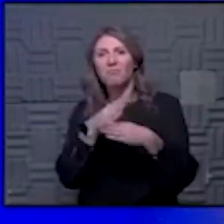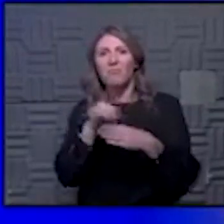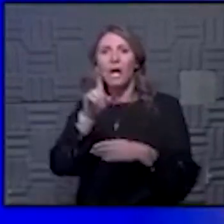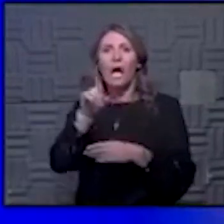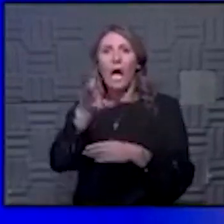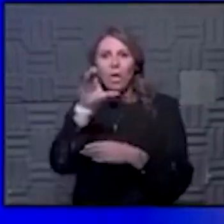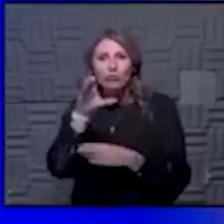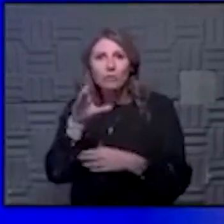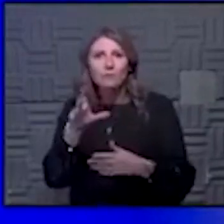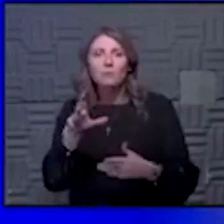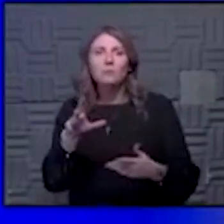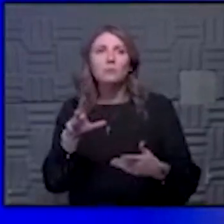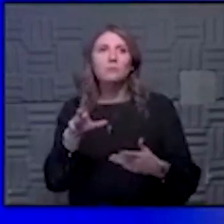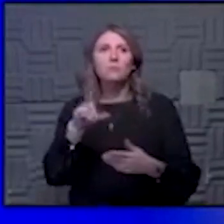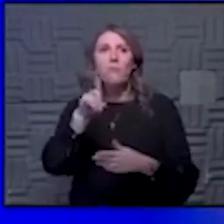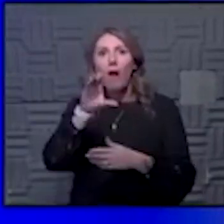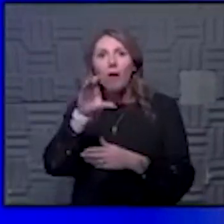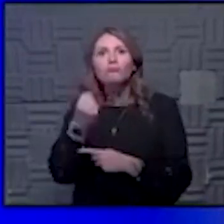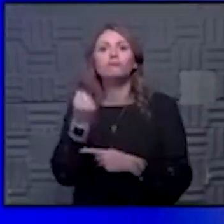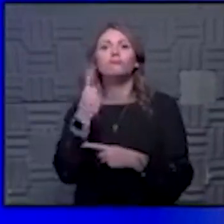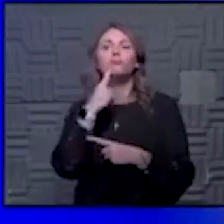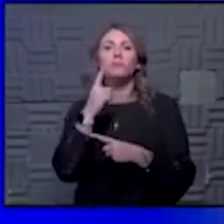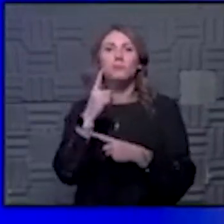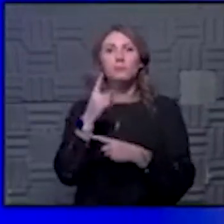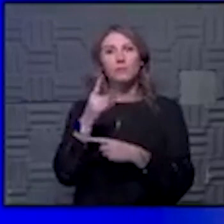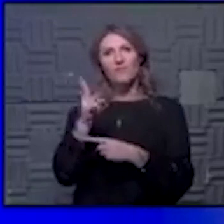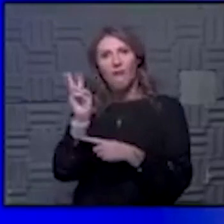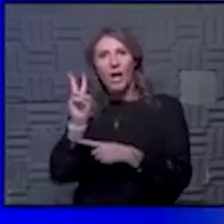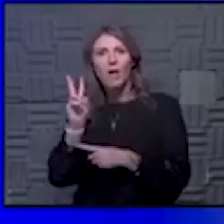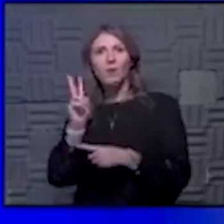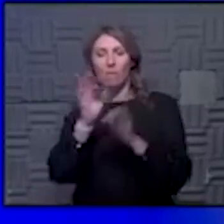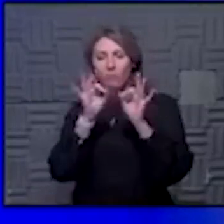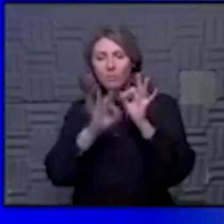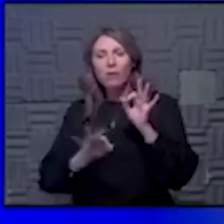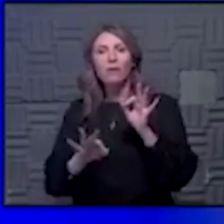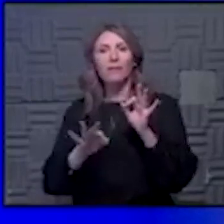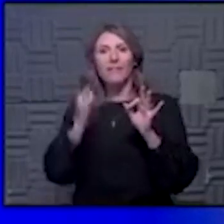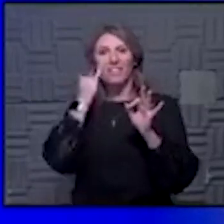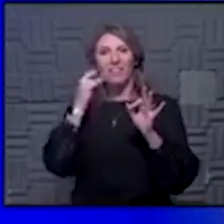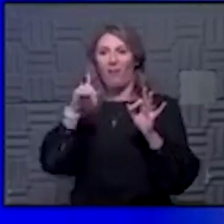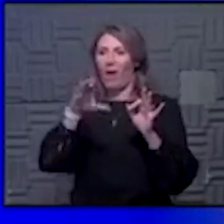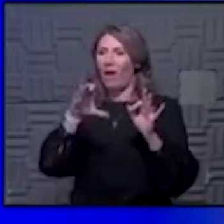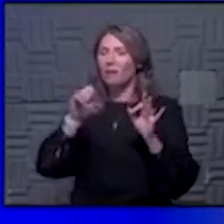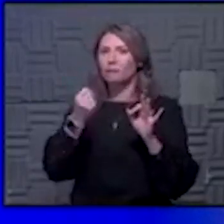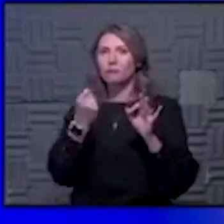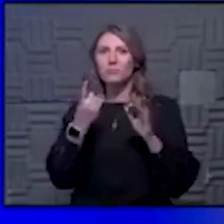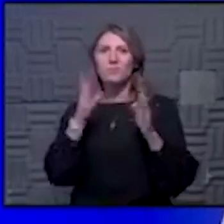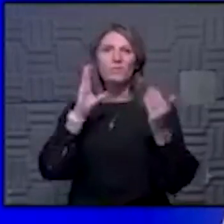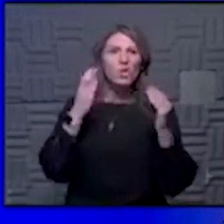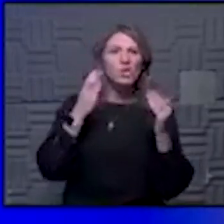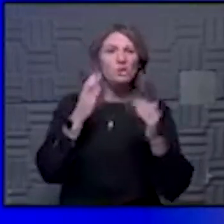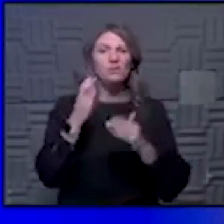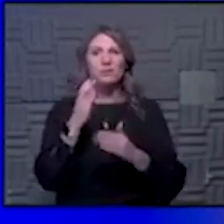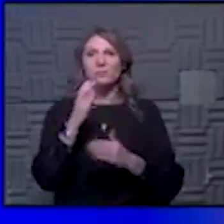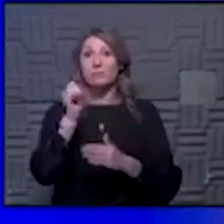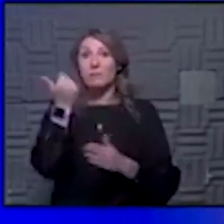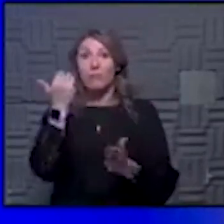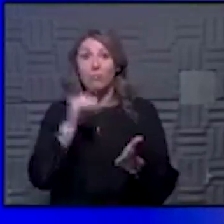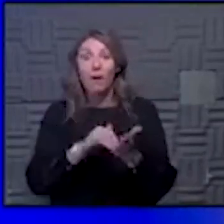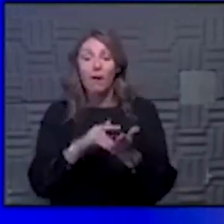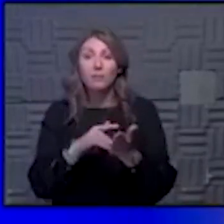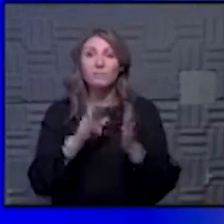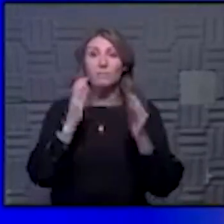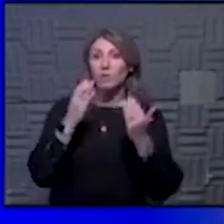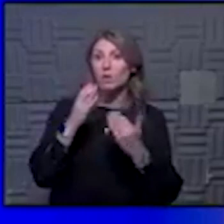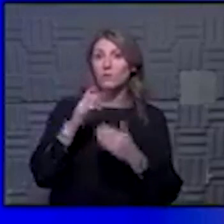hundreds of viral particles. So if you get hundreds of viral particles, a few hundred versus say 10,000 or a million